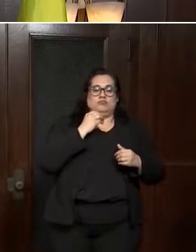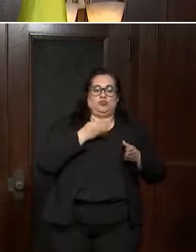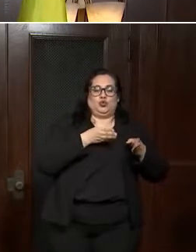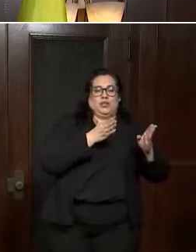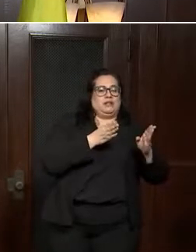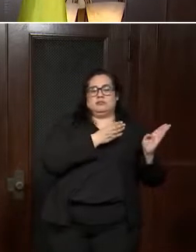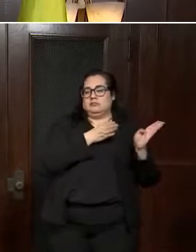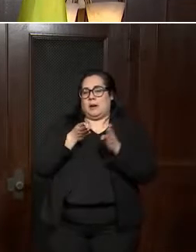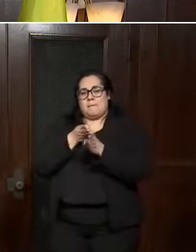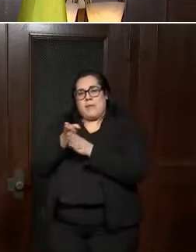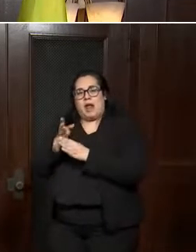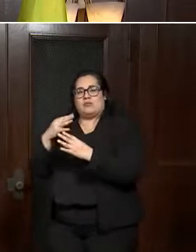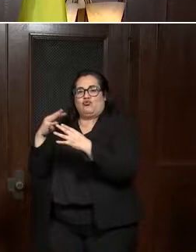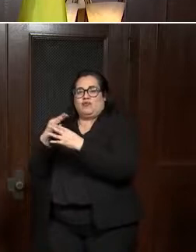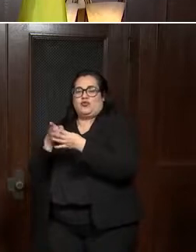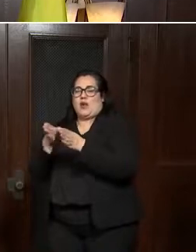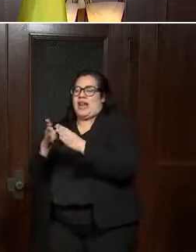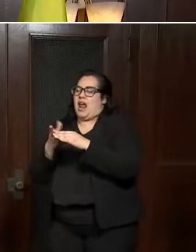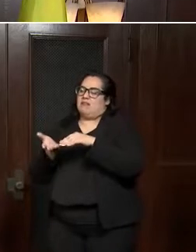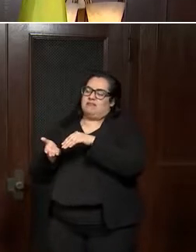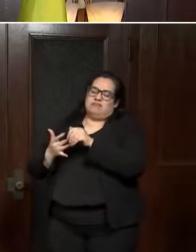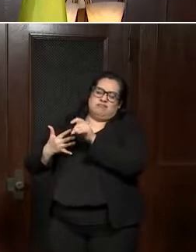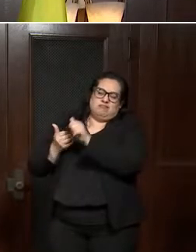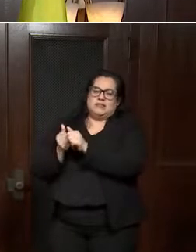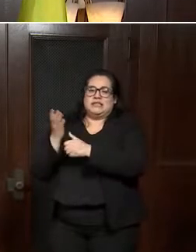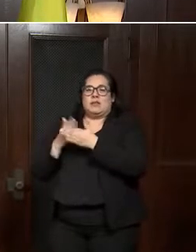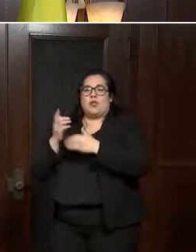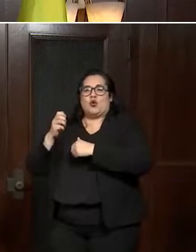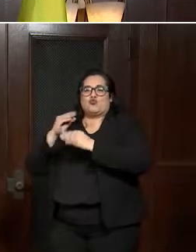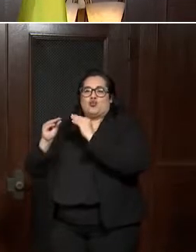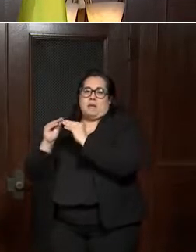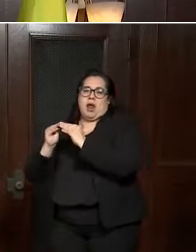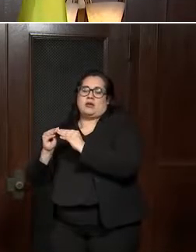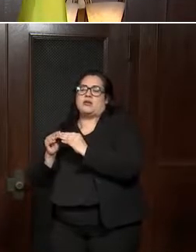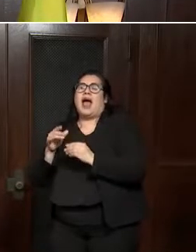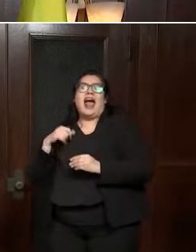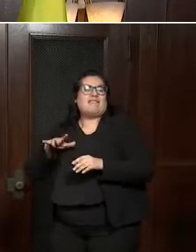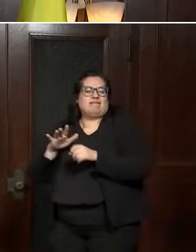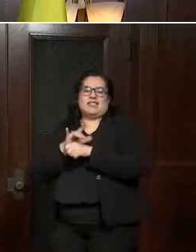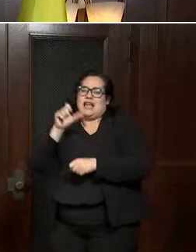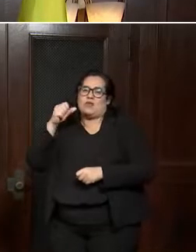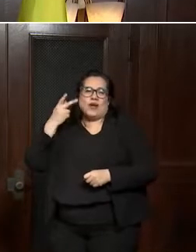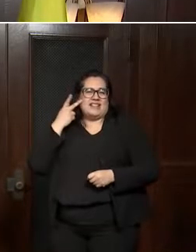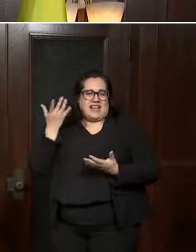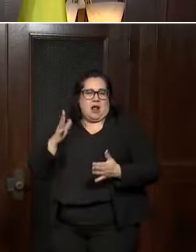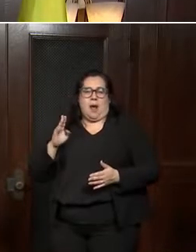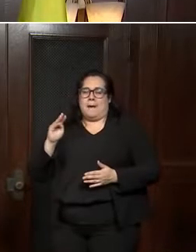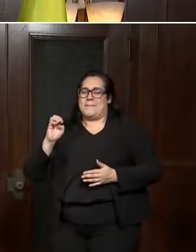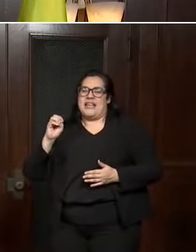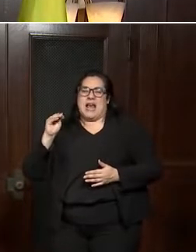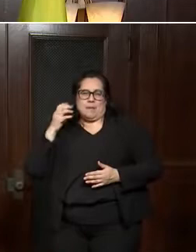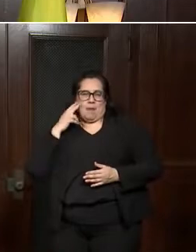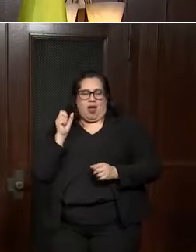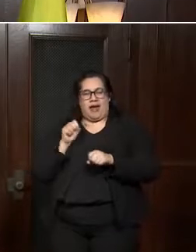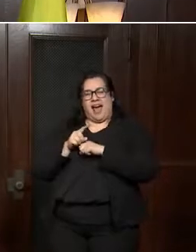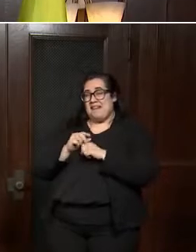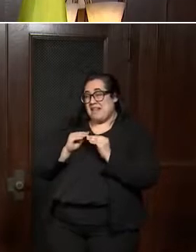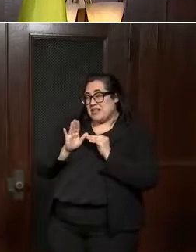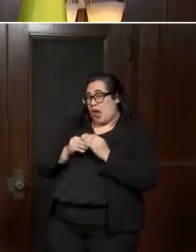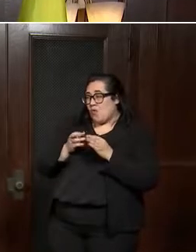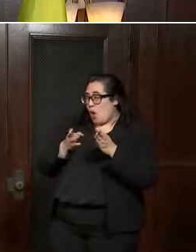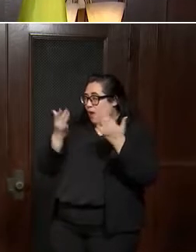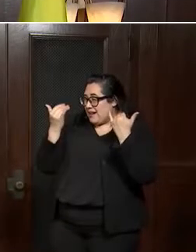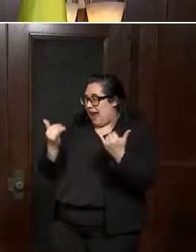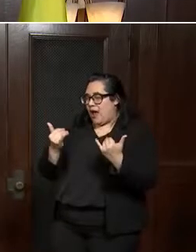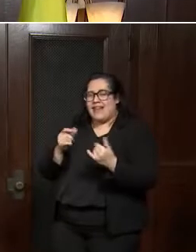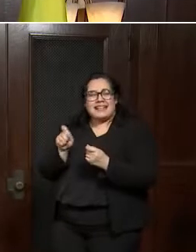streets and accelerating some of those infrastructure repairs. So absolutely. I think we've all seen those memes that people are sending out, like, fix all the roads right